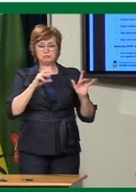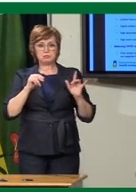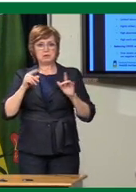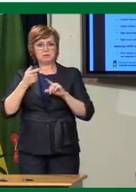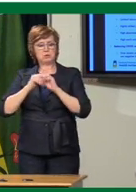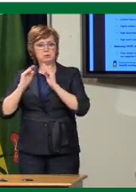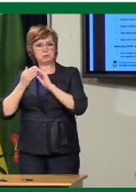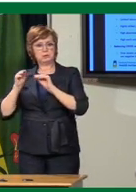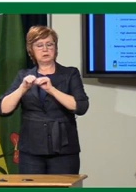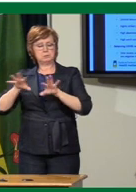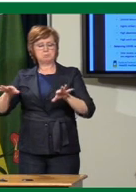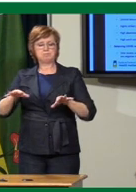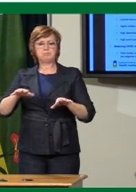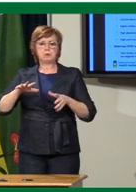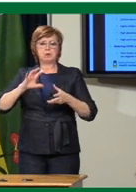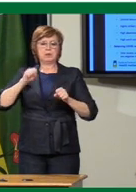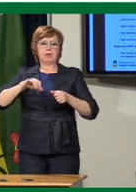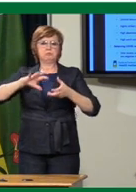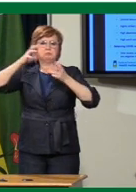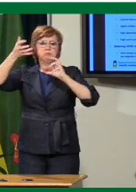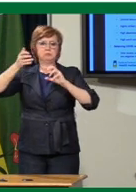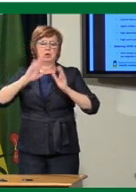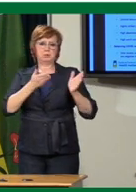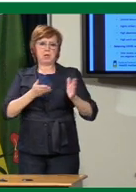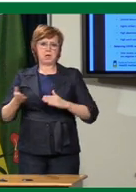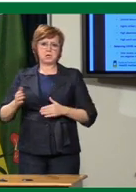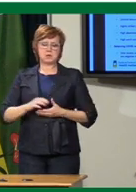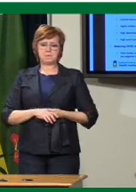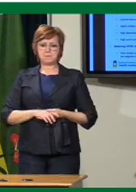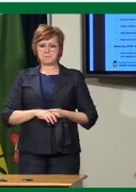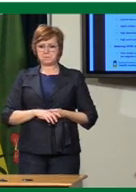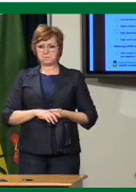impacted by it. And I'll just mention that